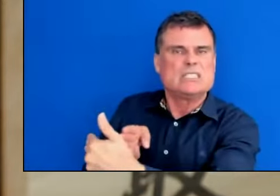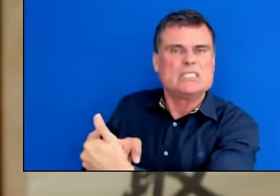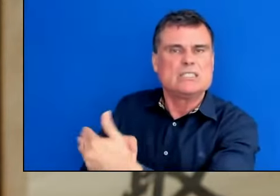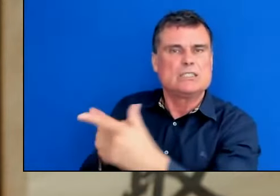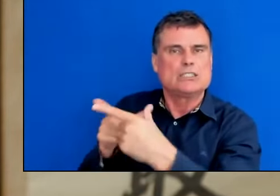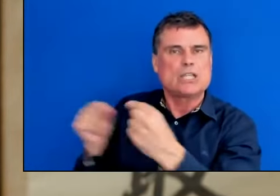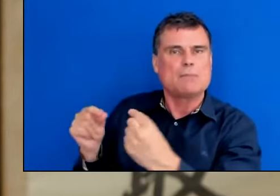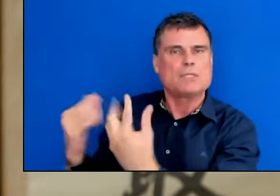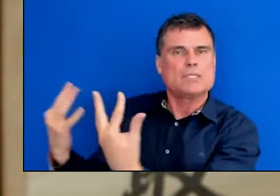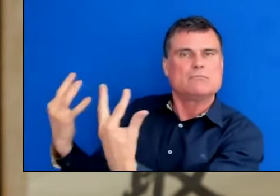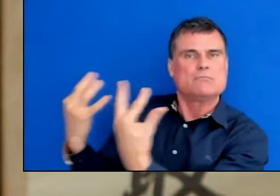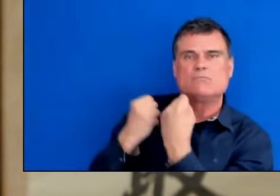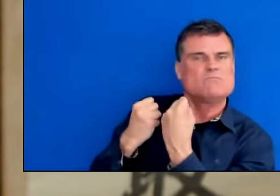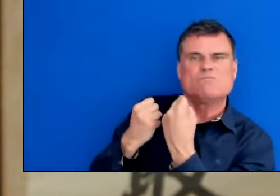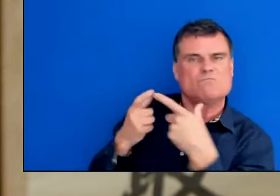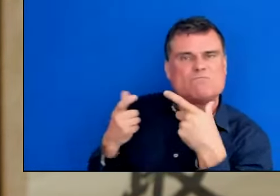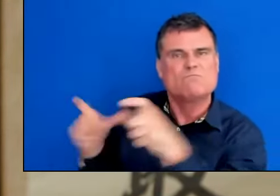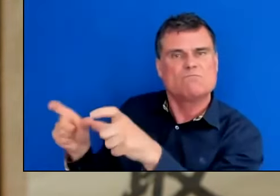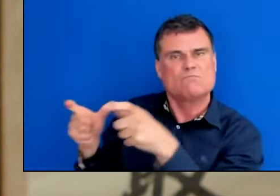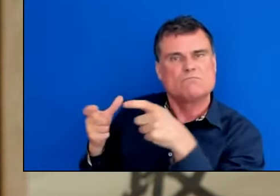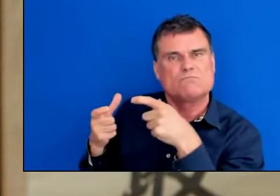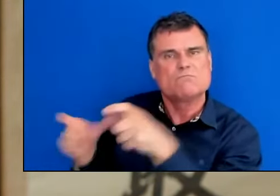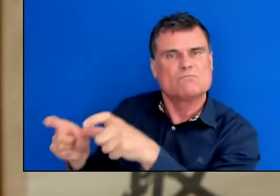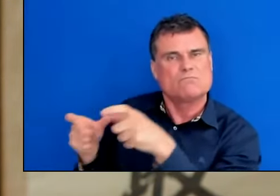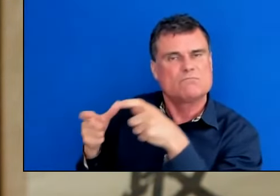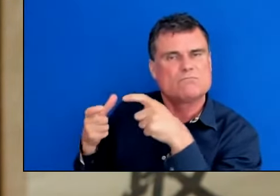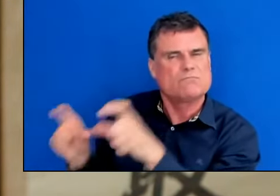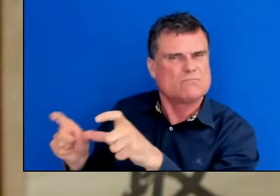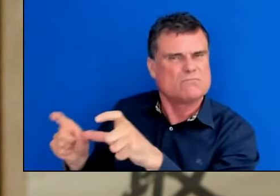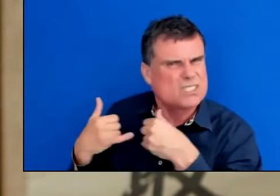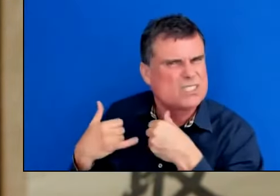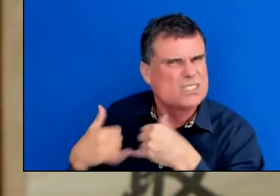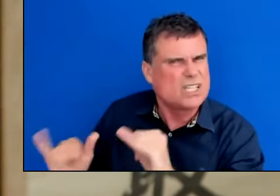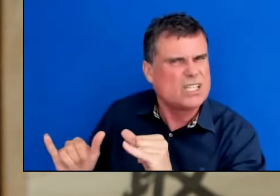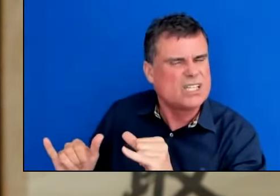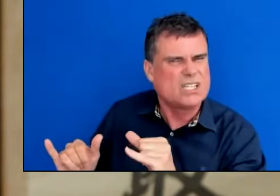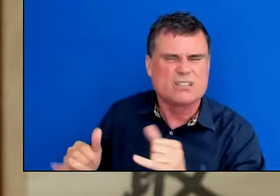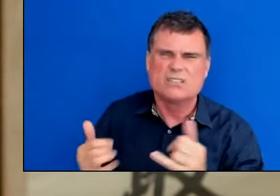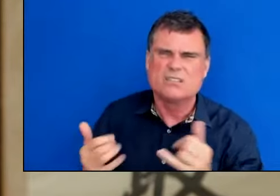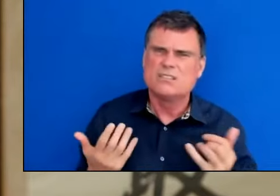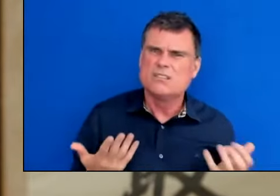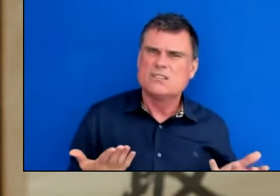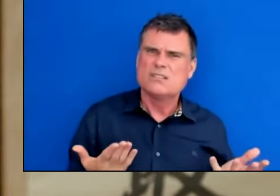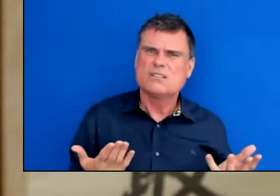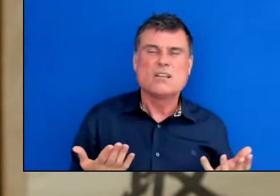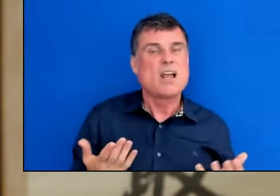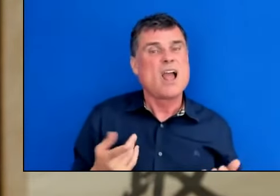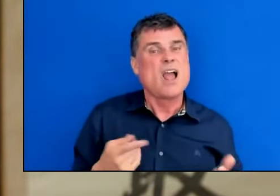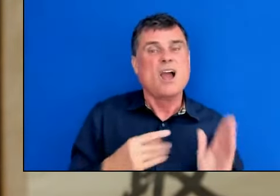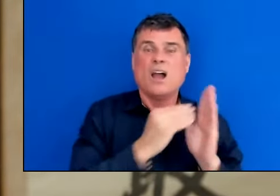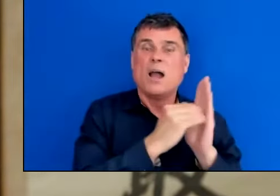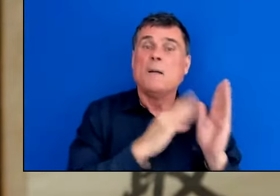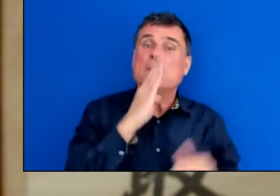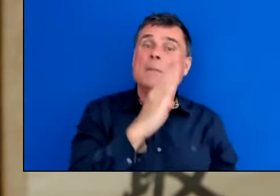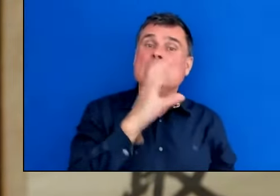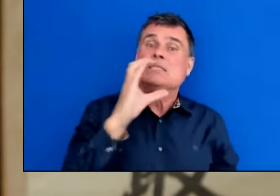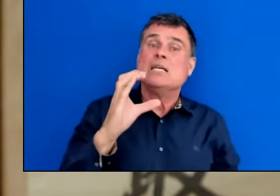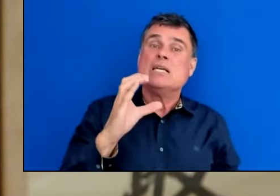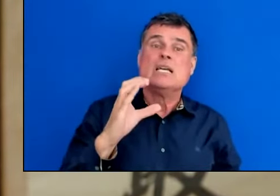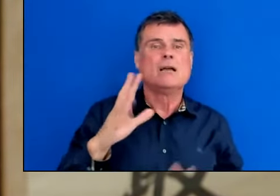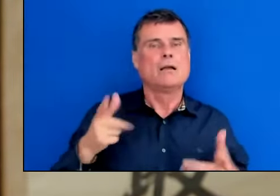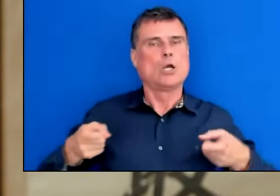Japanese infiltration. And just as regularly, we have been overruled by